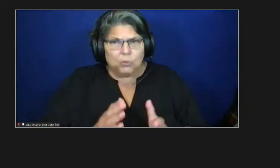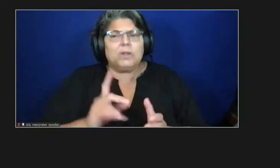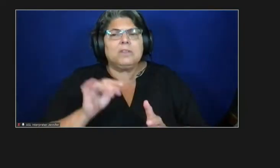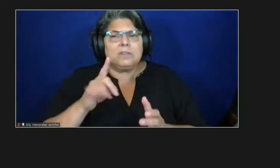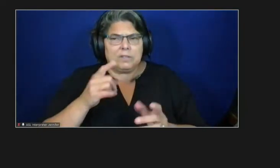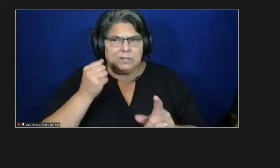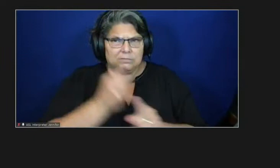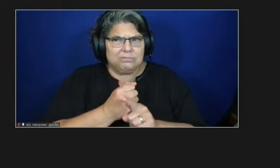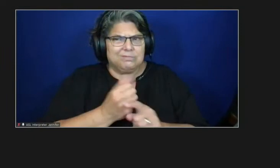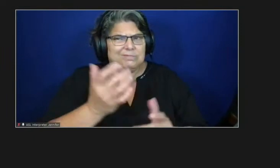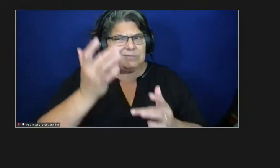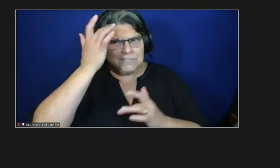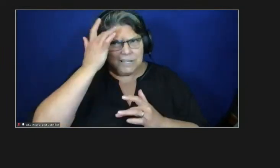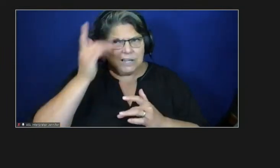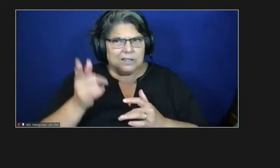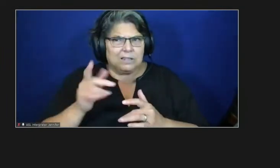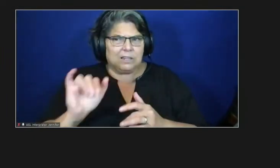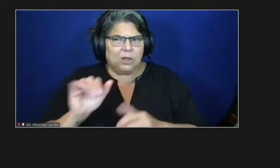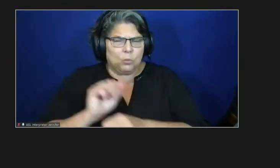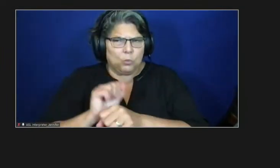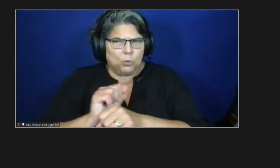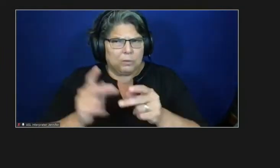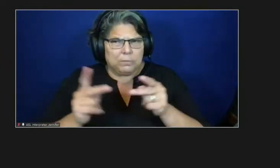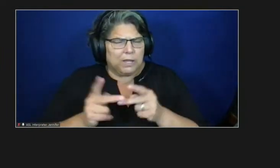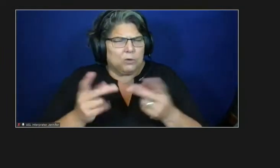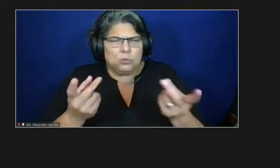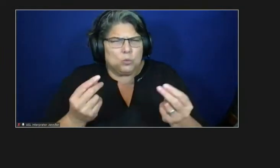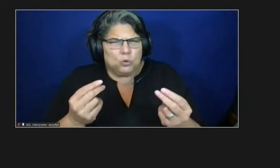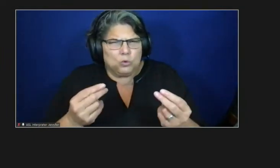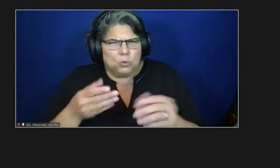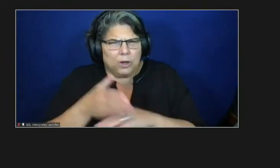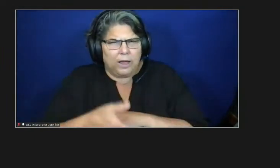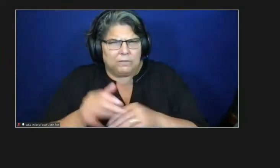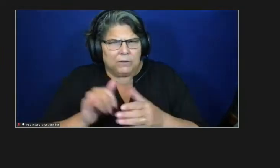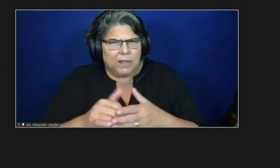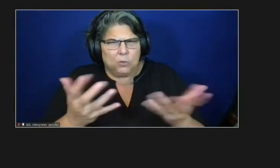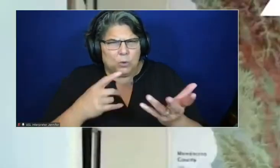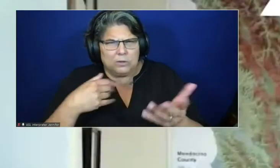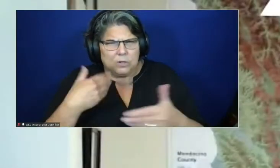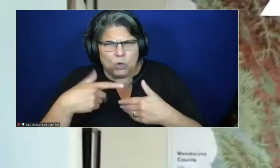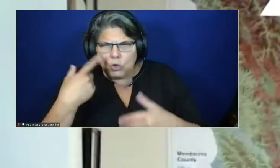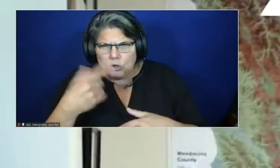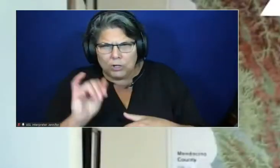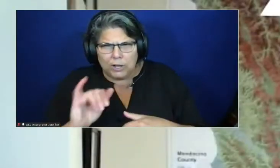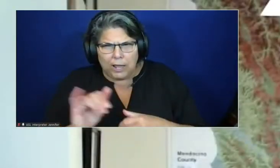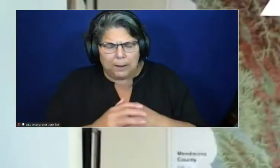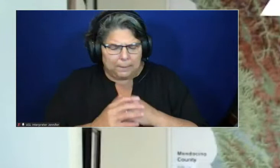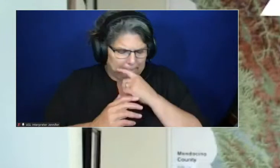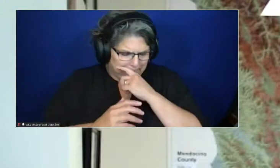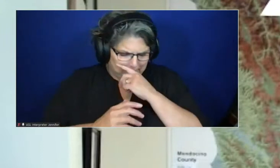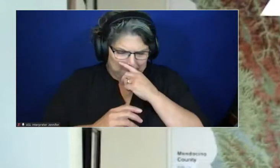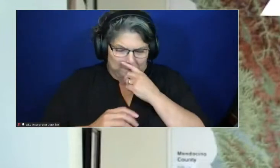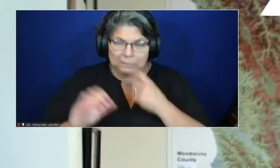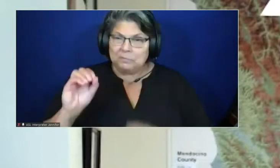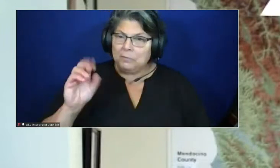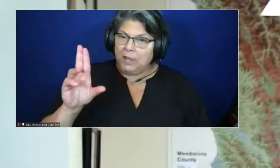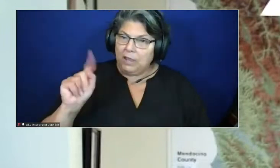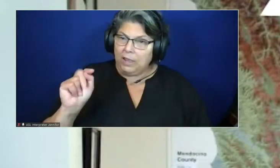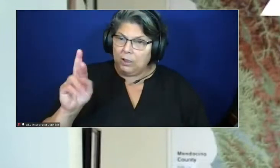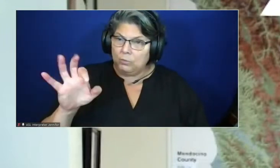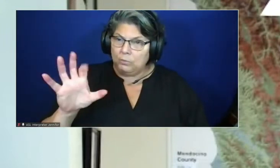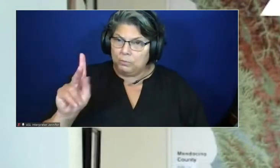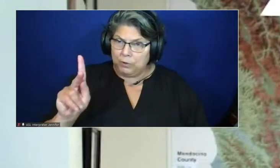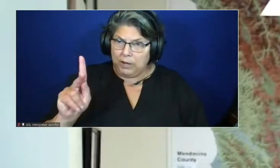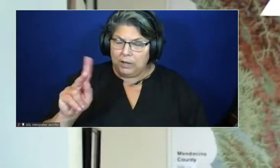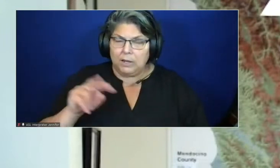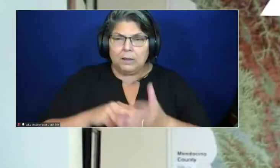their workplace, sort of what that process is looking like right now. So usually an outbreak is defined